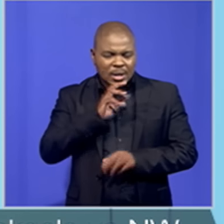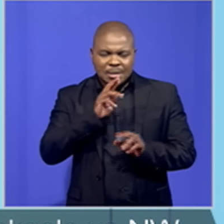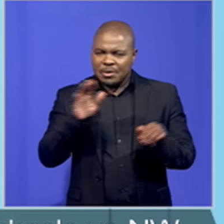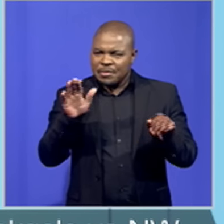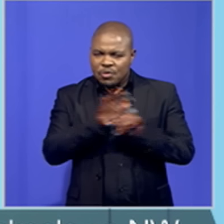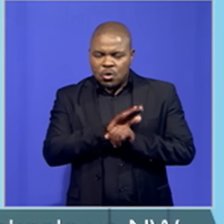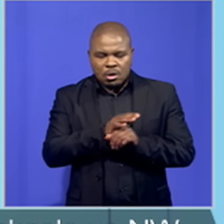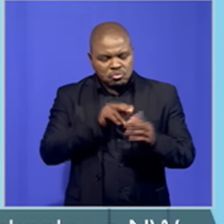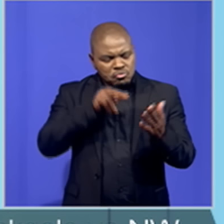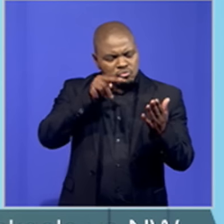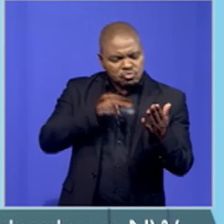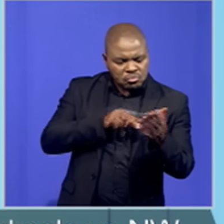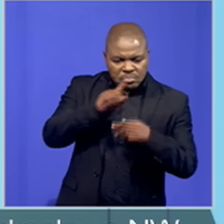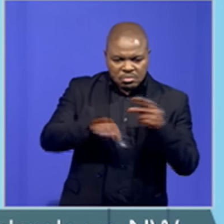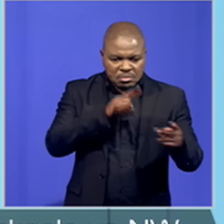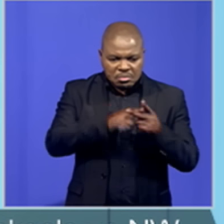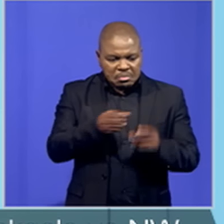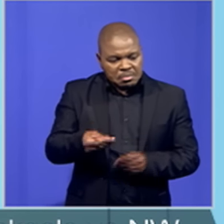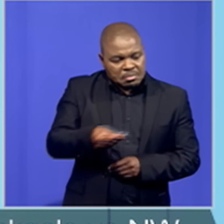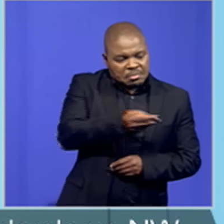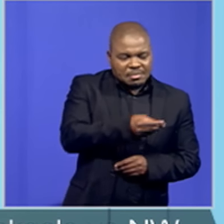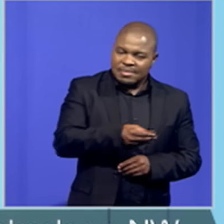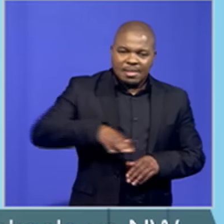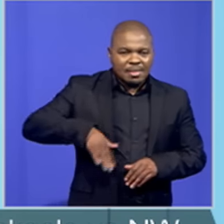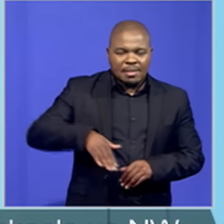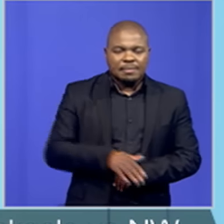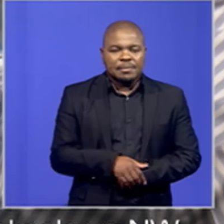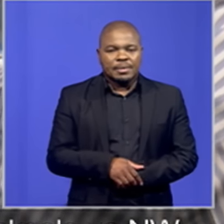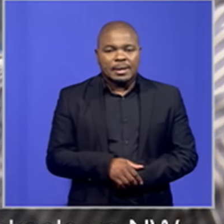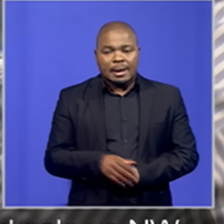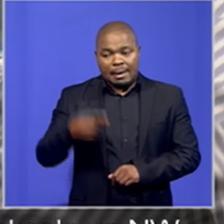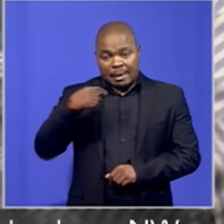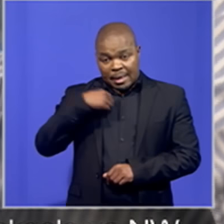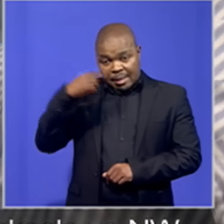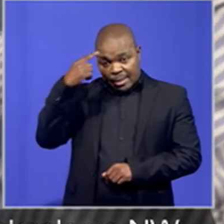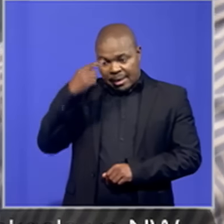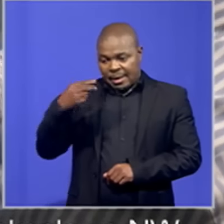pele a e romela kwa go mookamedi wa lefapha. I think the HOD